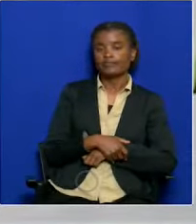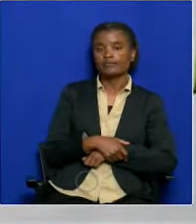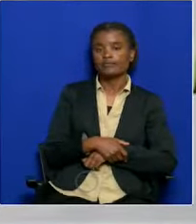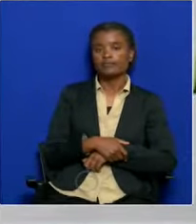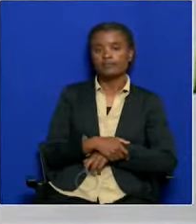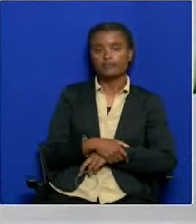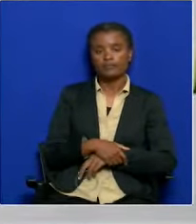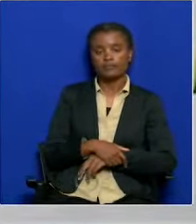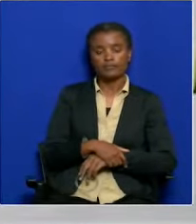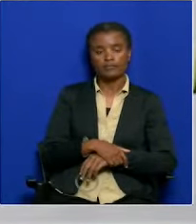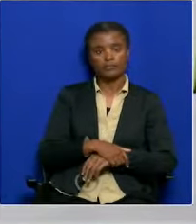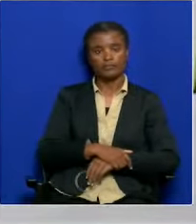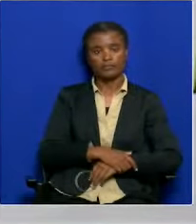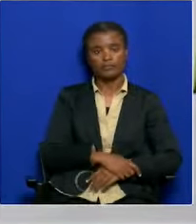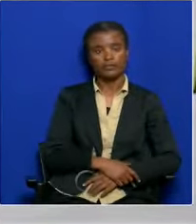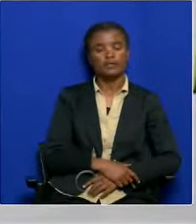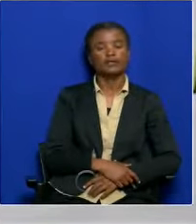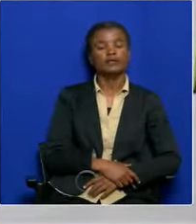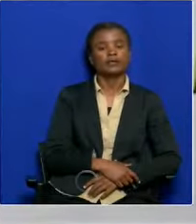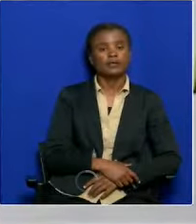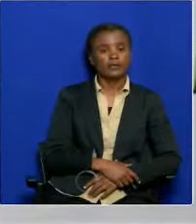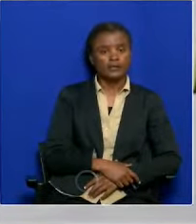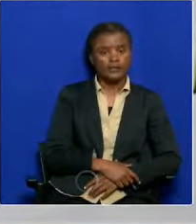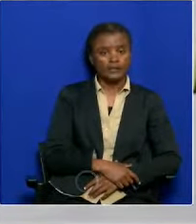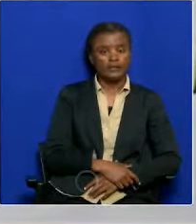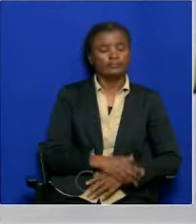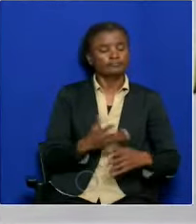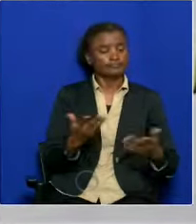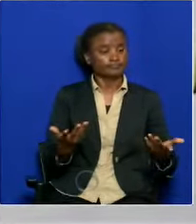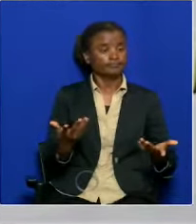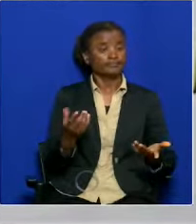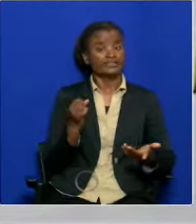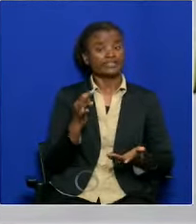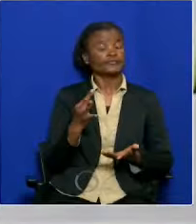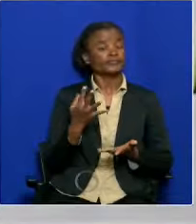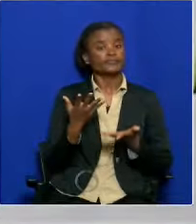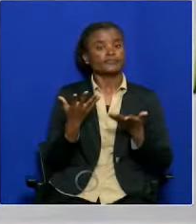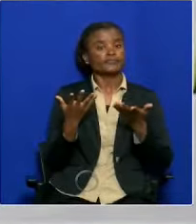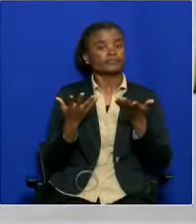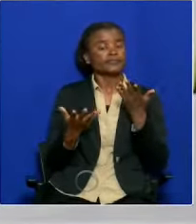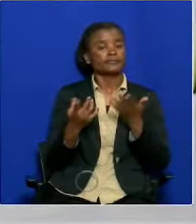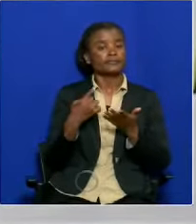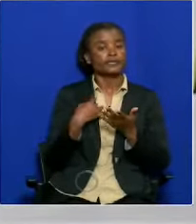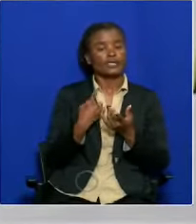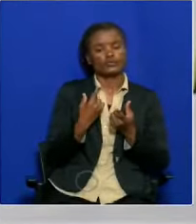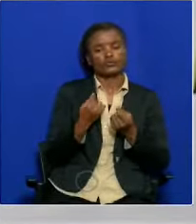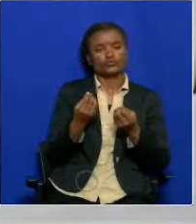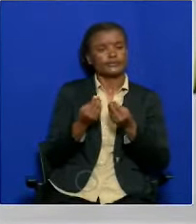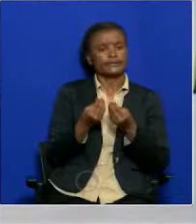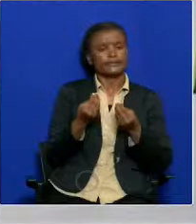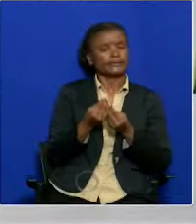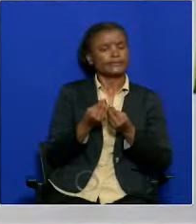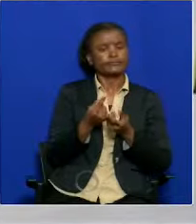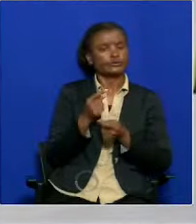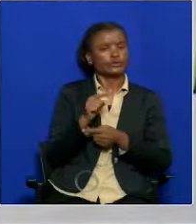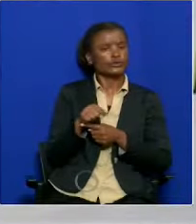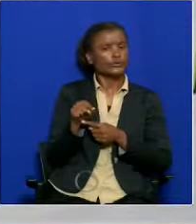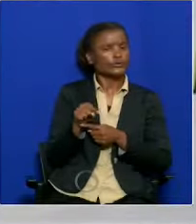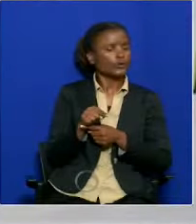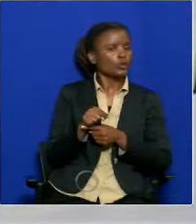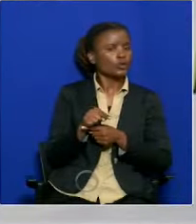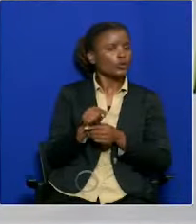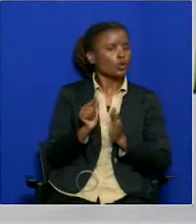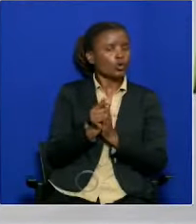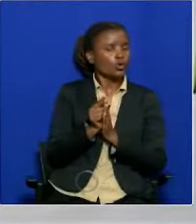Actually, if I've done something unlawful, I will agree with you. But where I'm standing, I've done